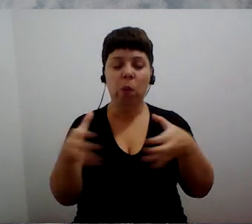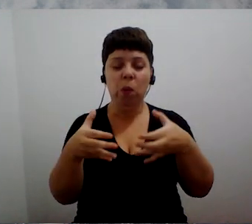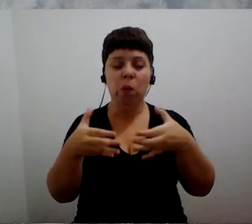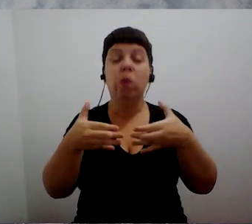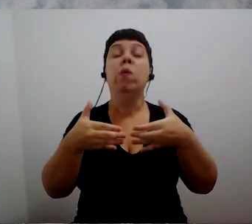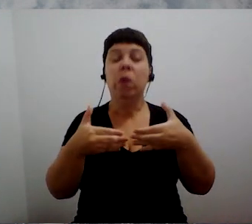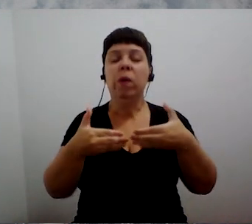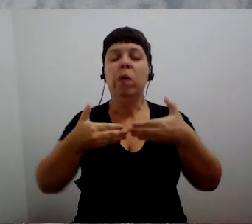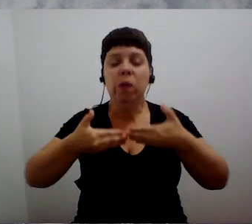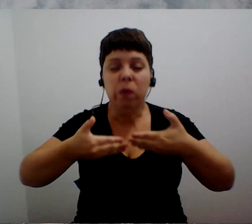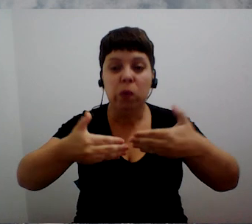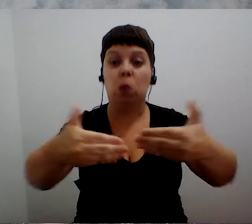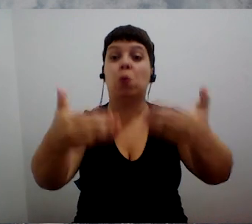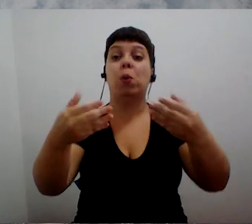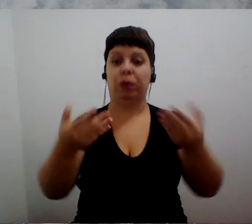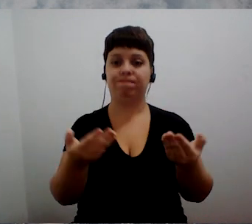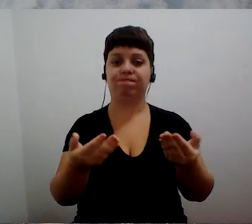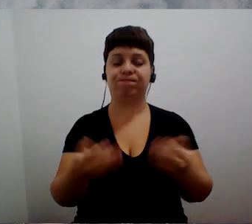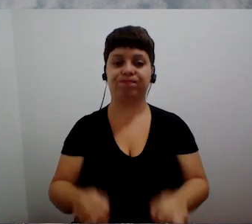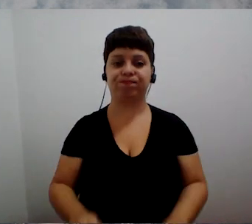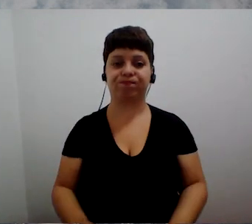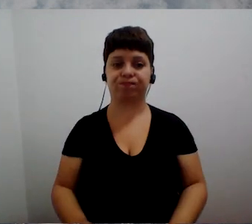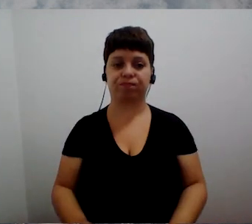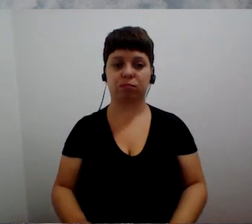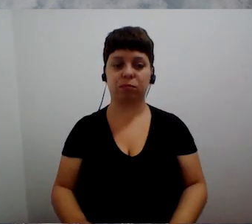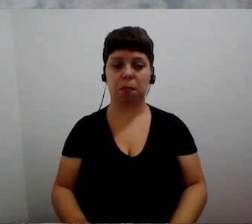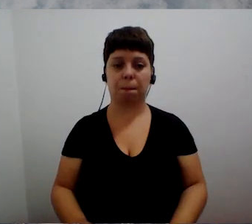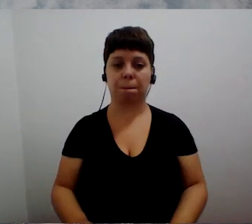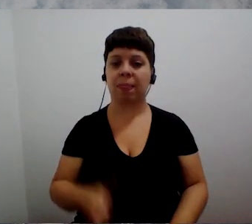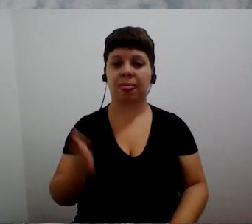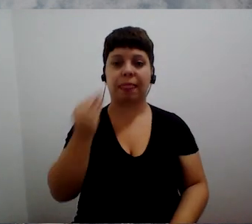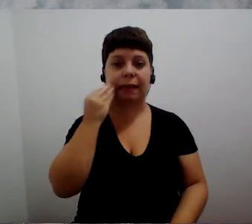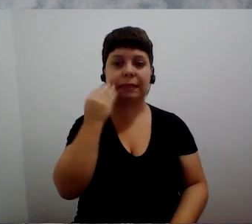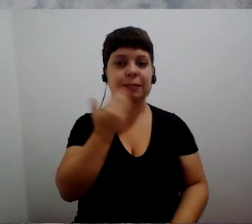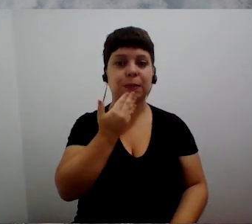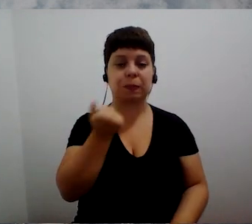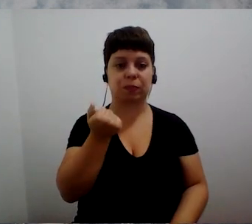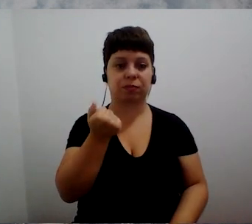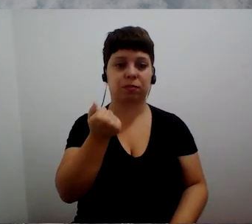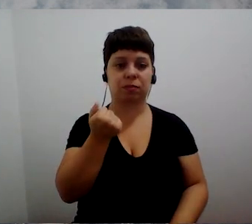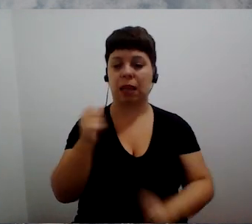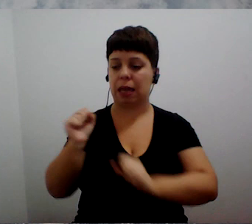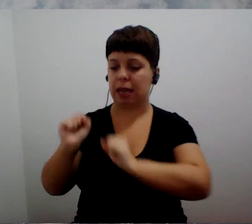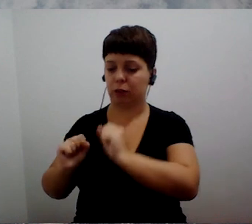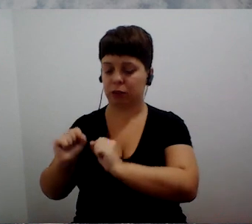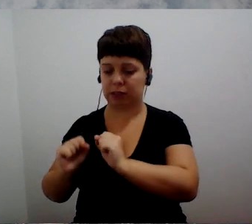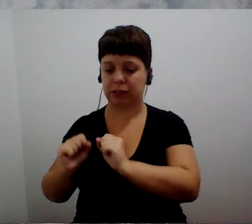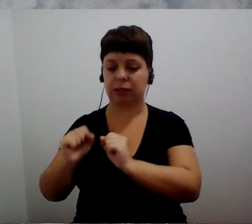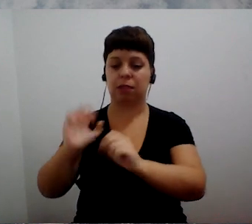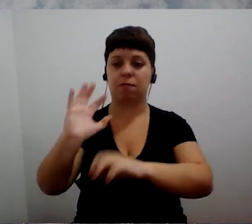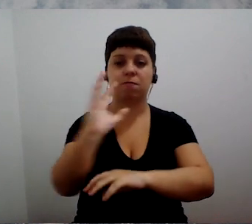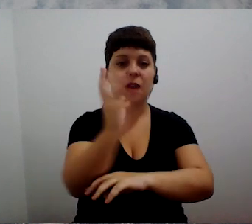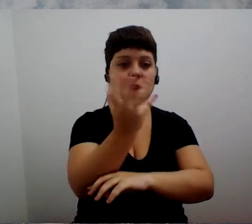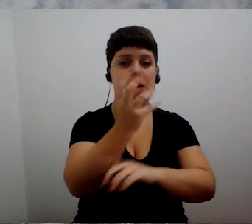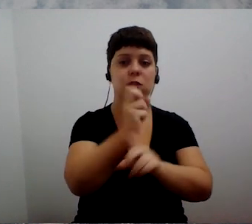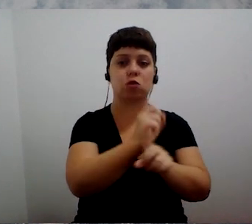can move on and we can have the best parts, the best situations of all